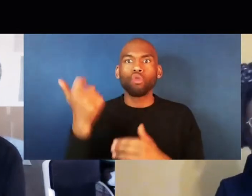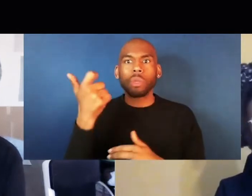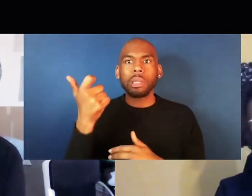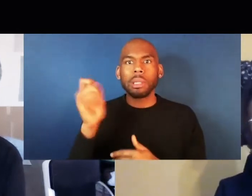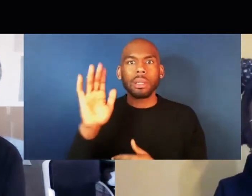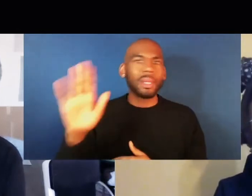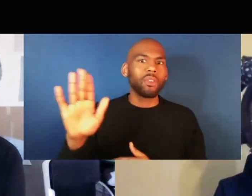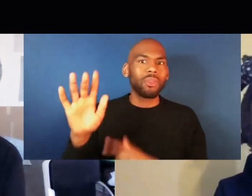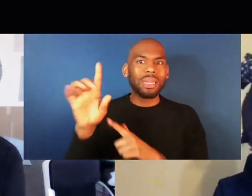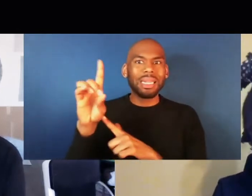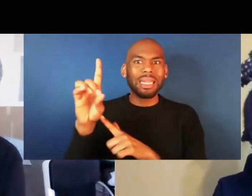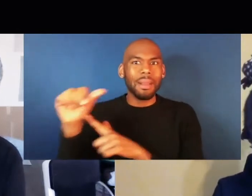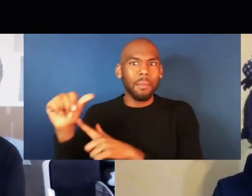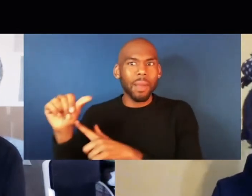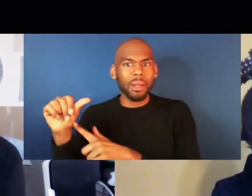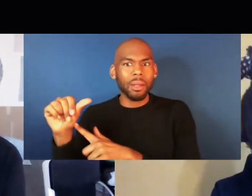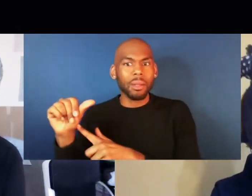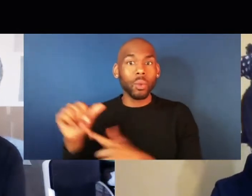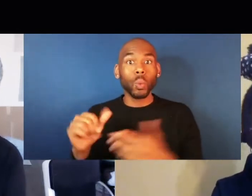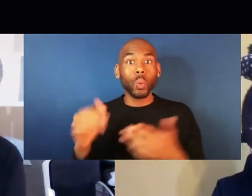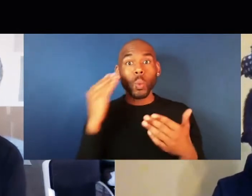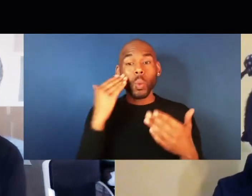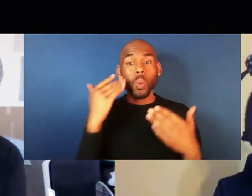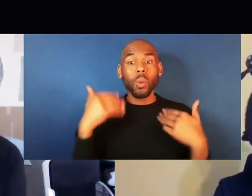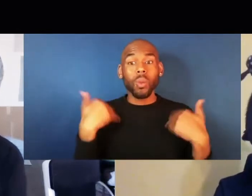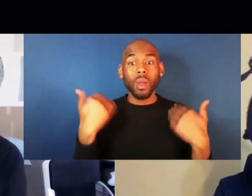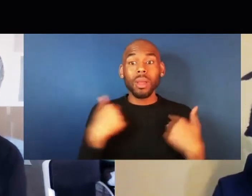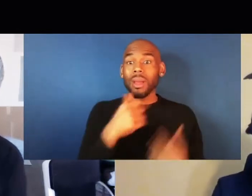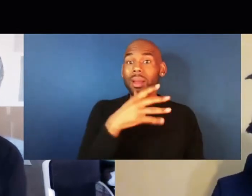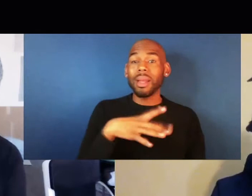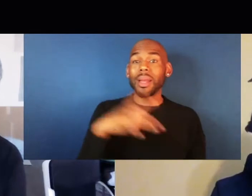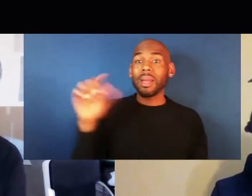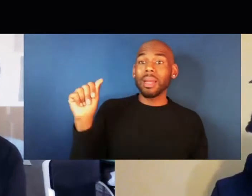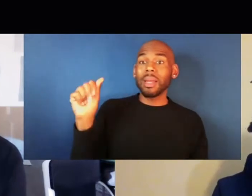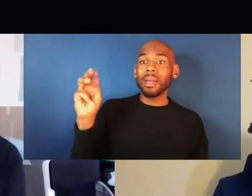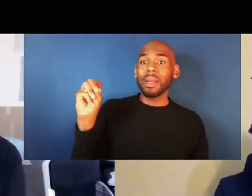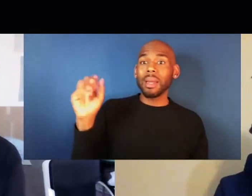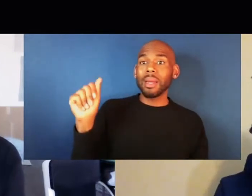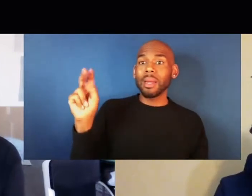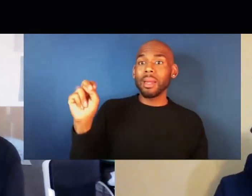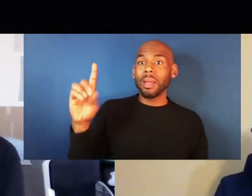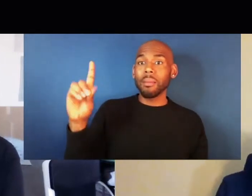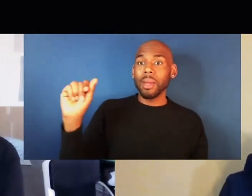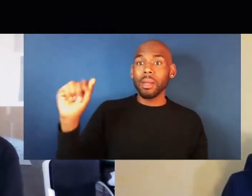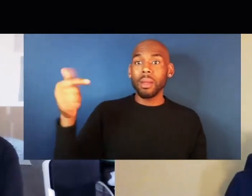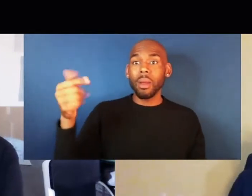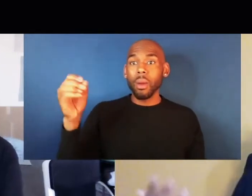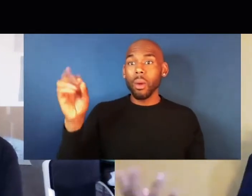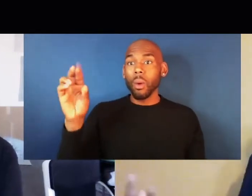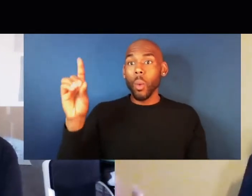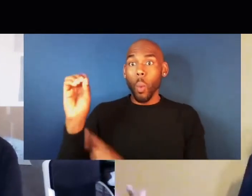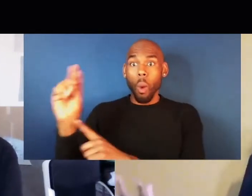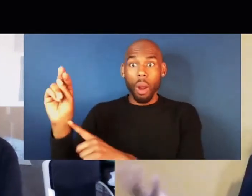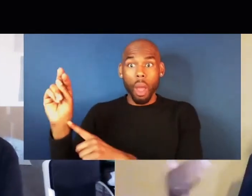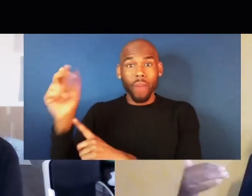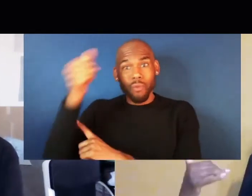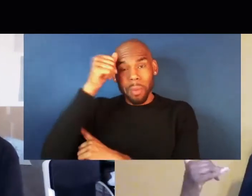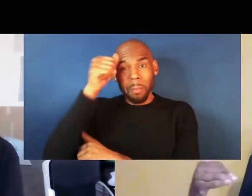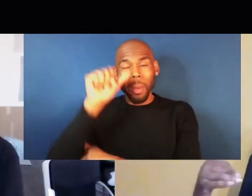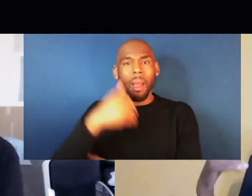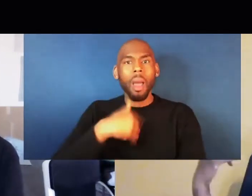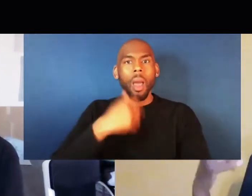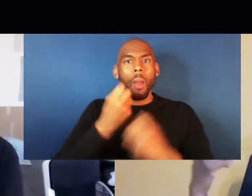the disability. And with the young lady Amanda Gordon, who said the poem